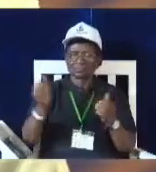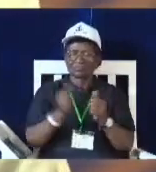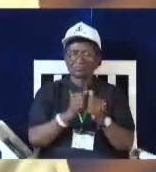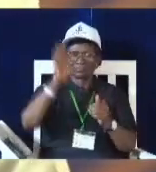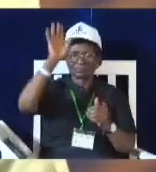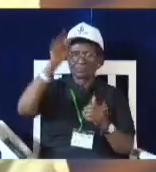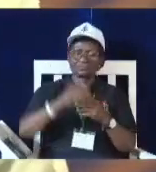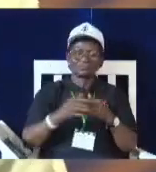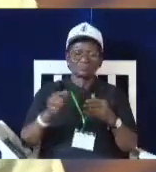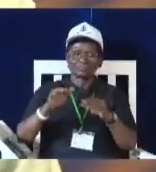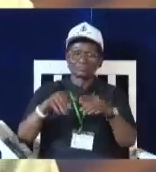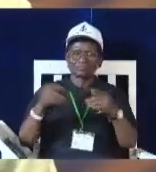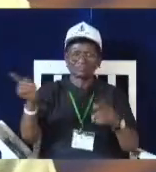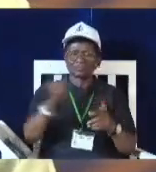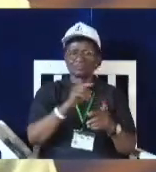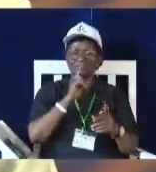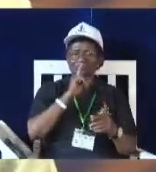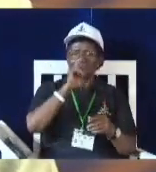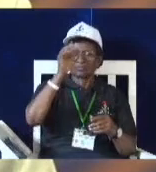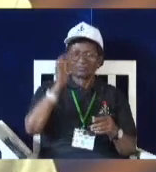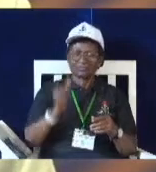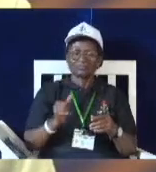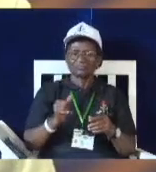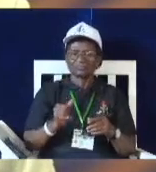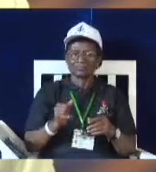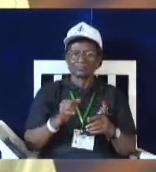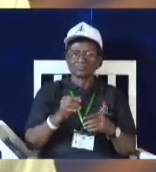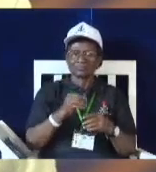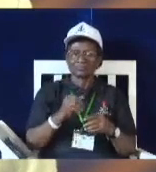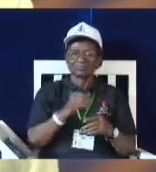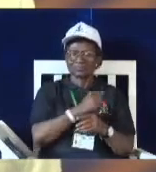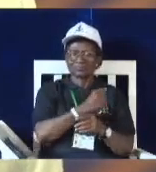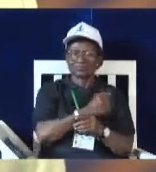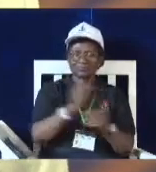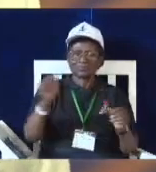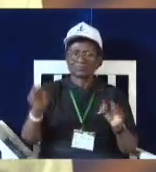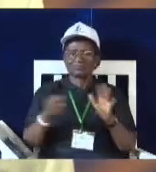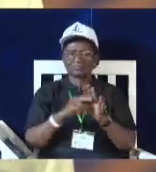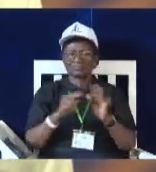on him. It's a very, very important night.